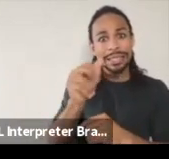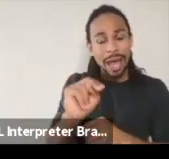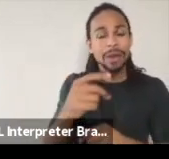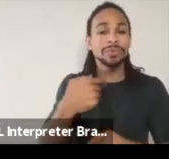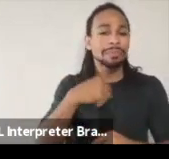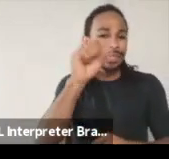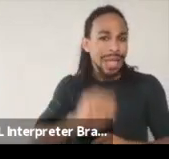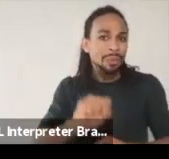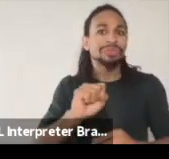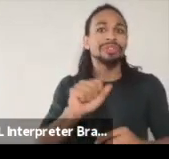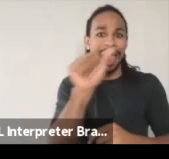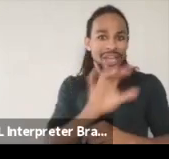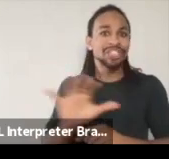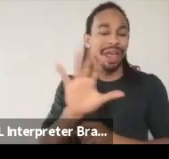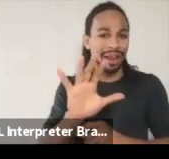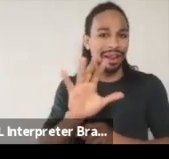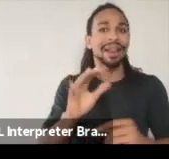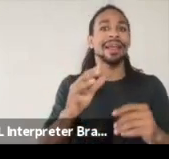American.